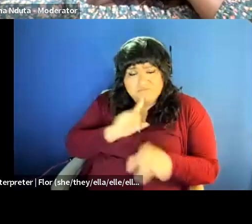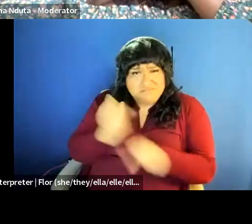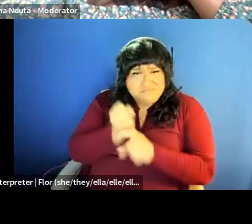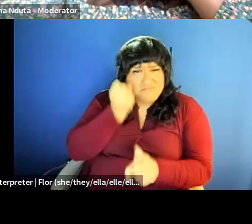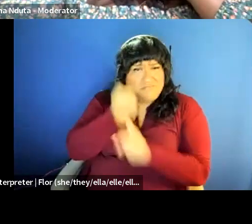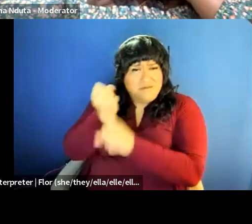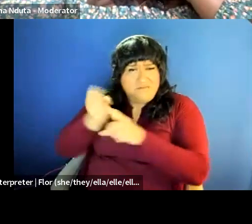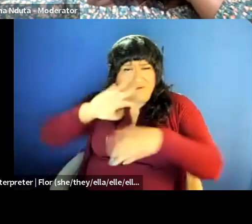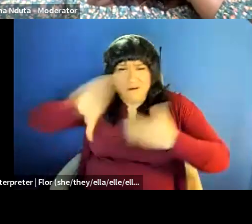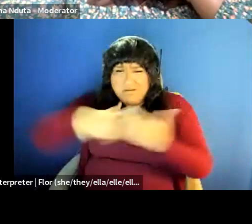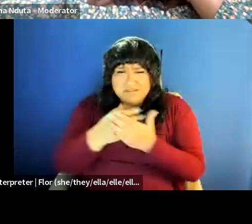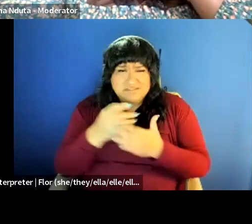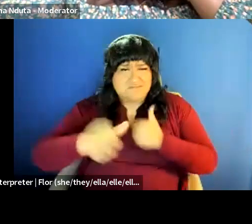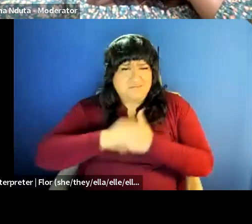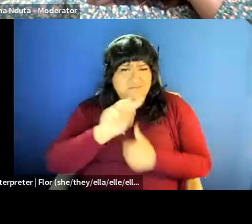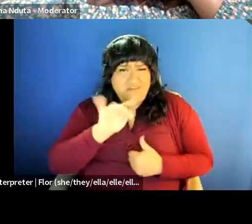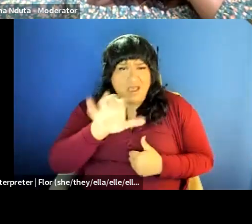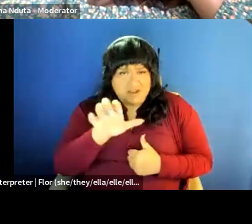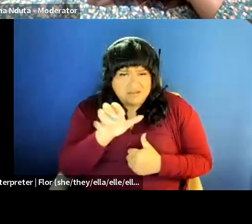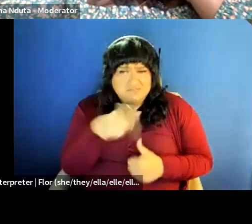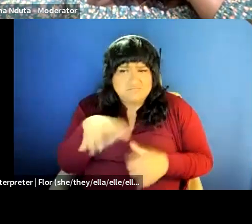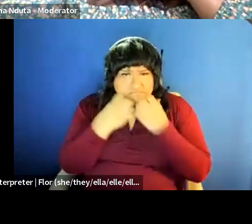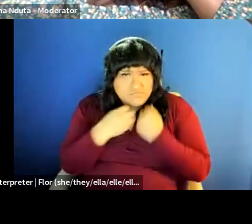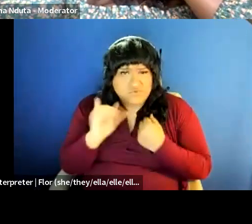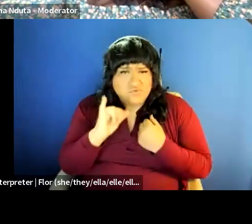this violence. So that's what I would add.